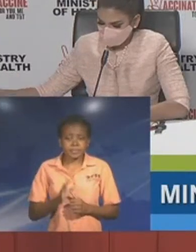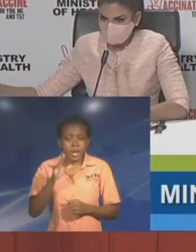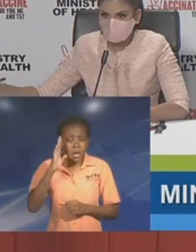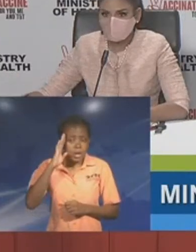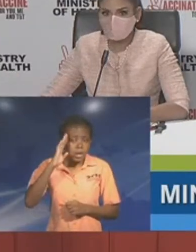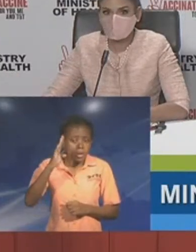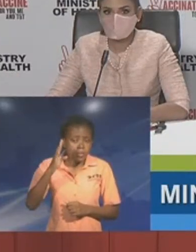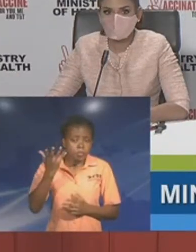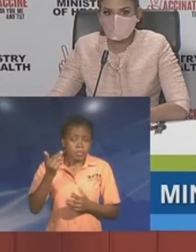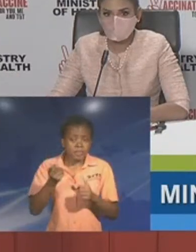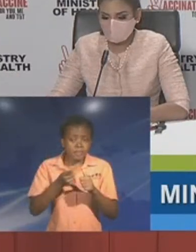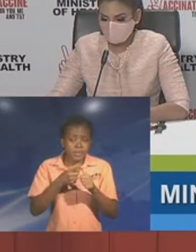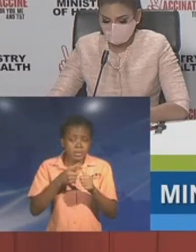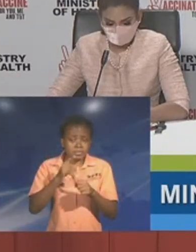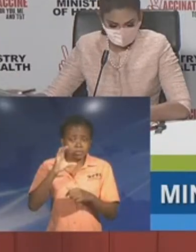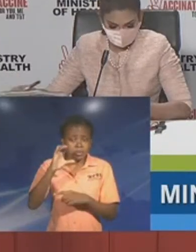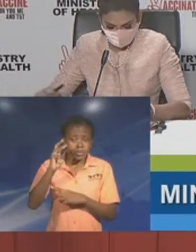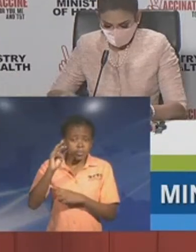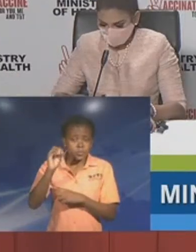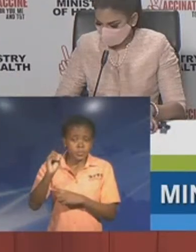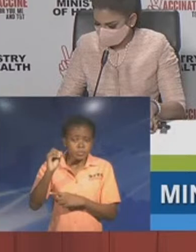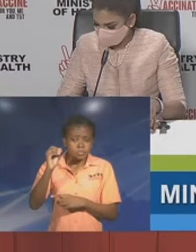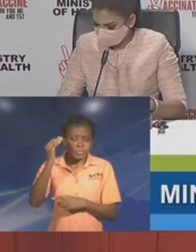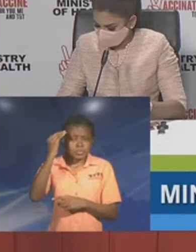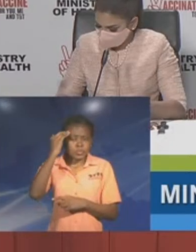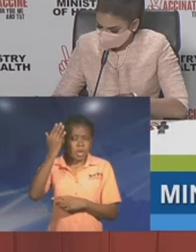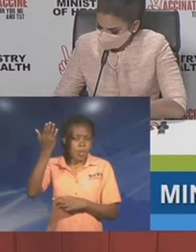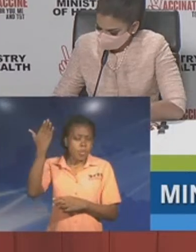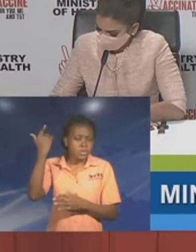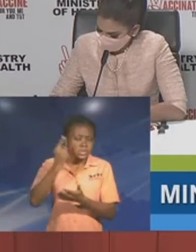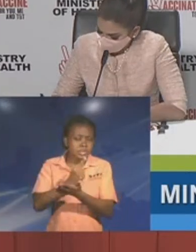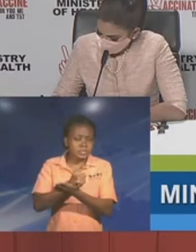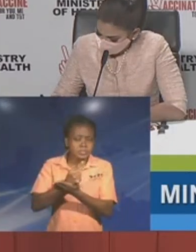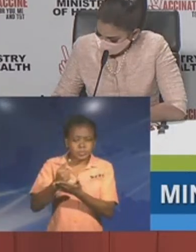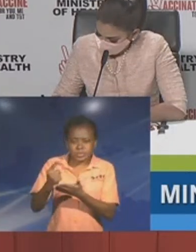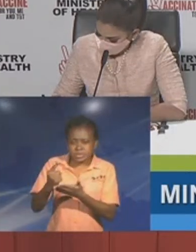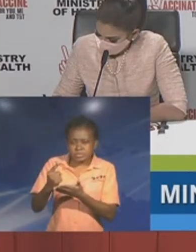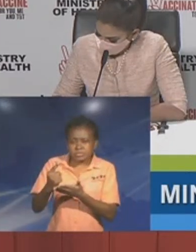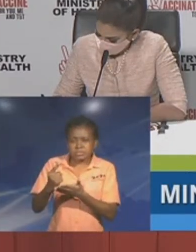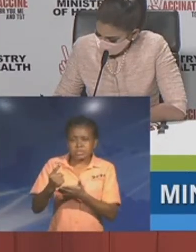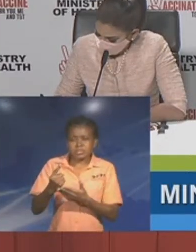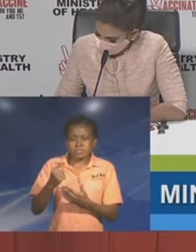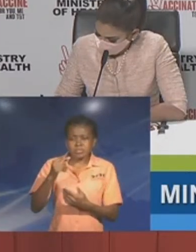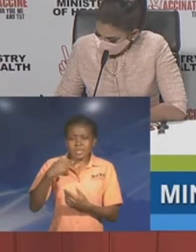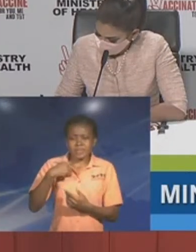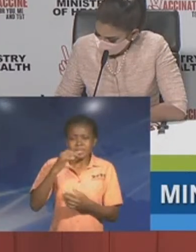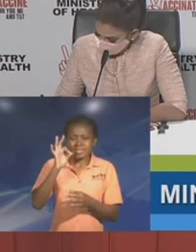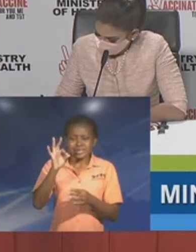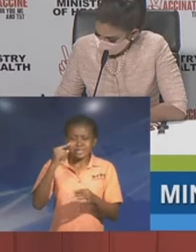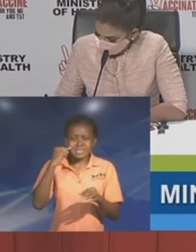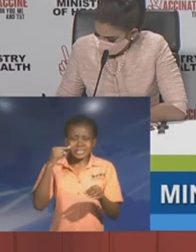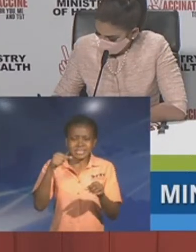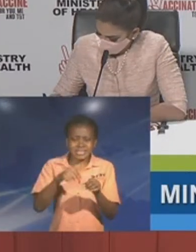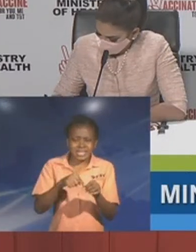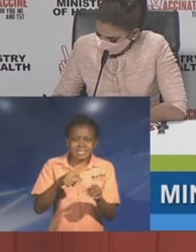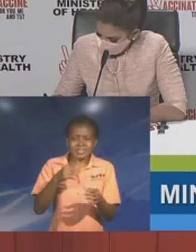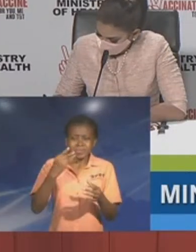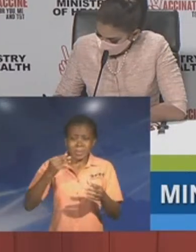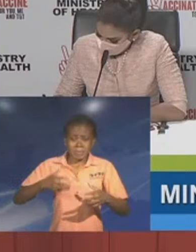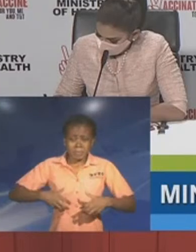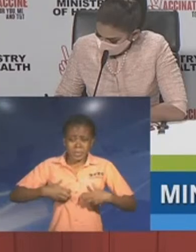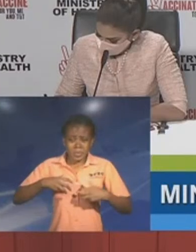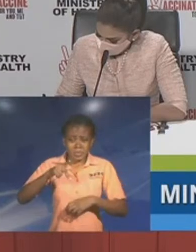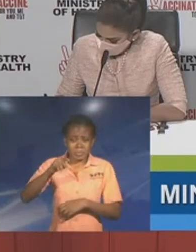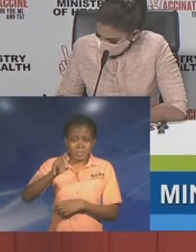firstly, CMO. I know as of last week, we would have submitted around 9 samples for testing for monkeypox, which have all